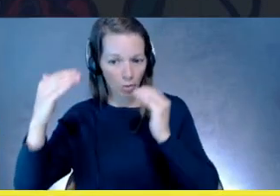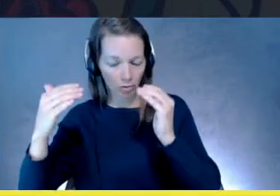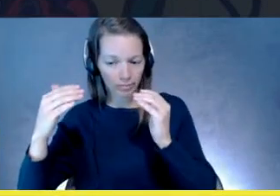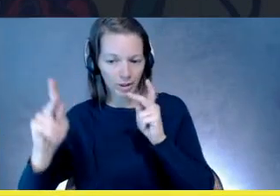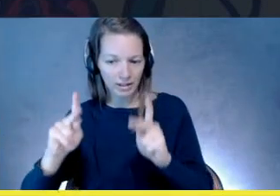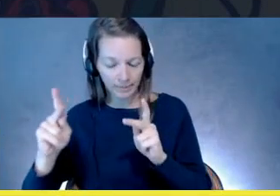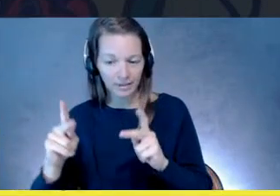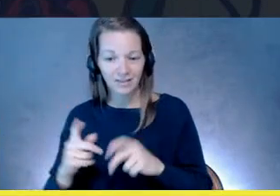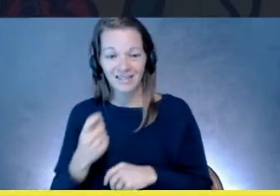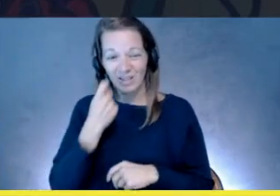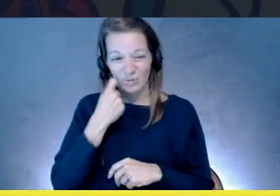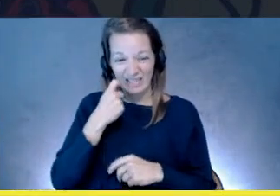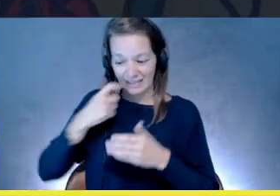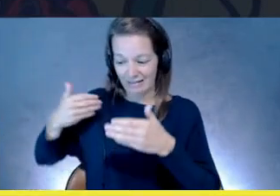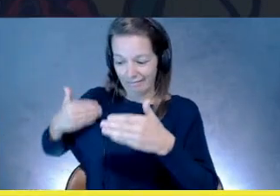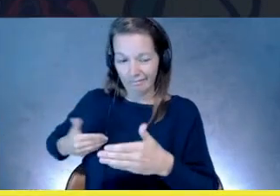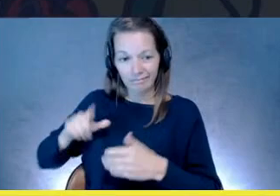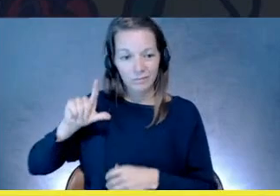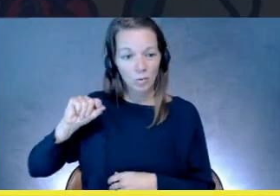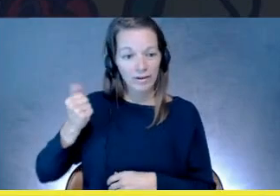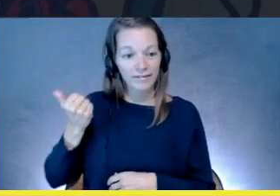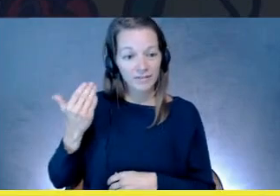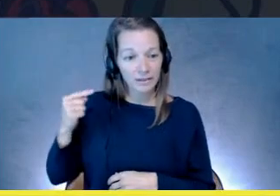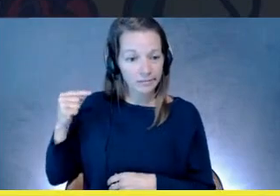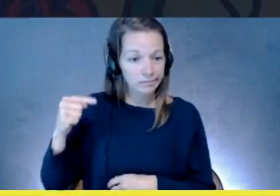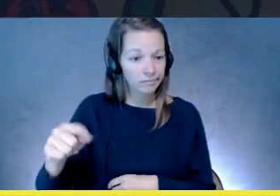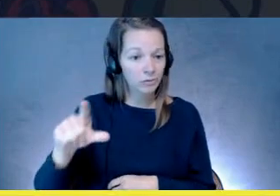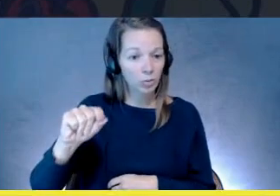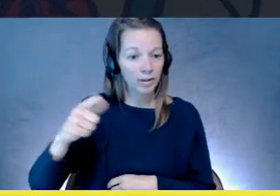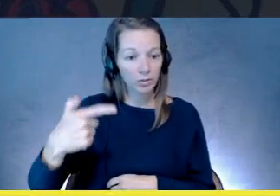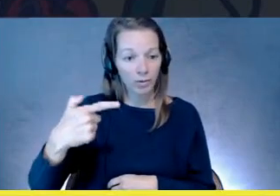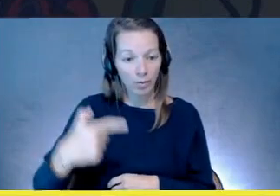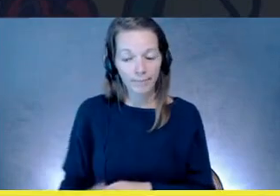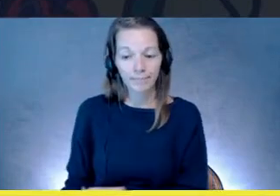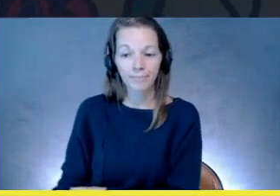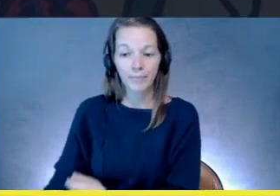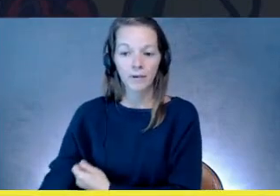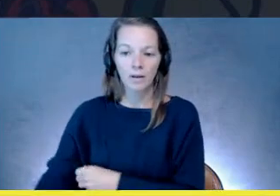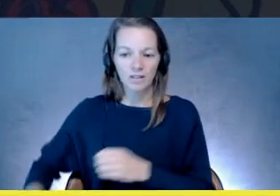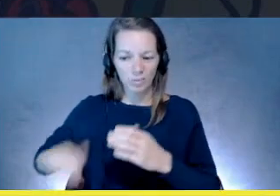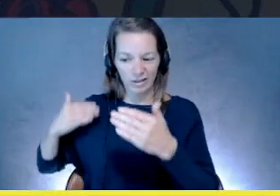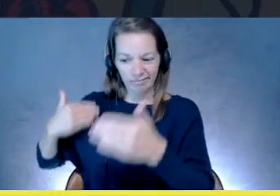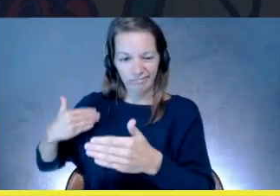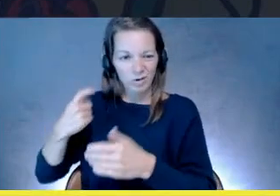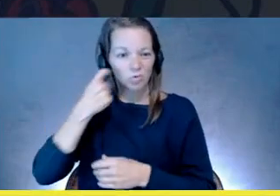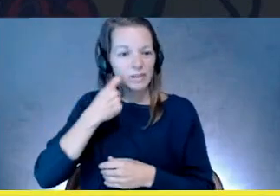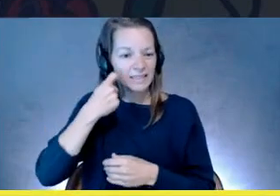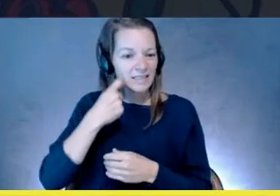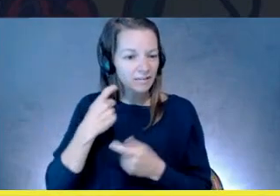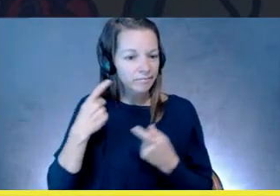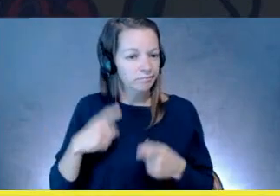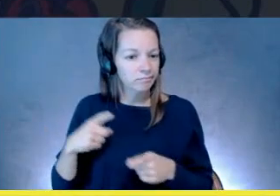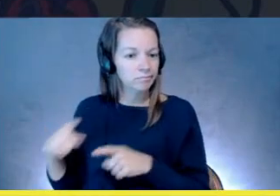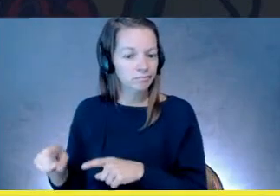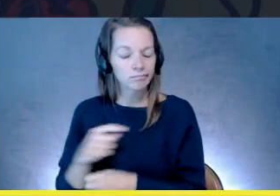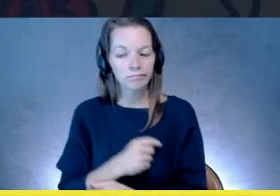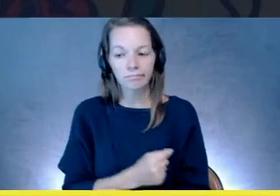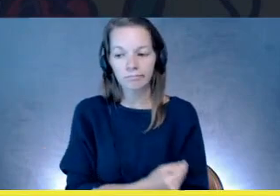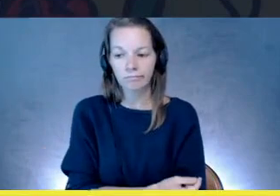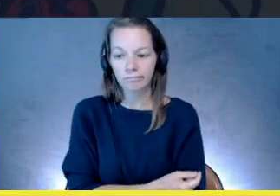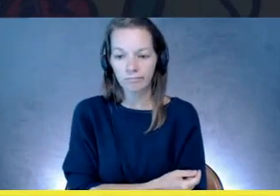recent studies from the years 2015 to 2021, so we could kind of capture recent developments in disability